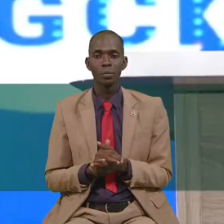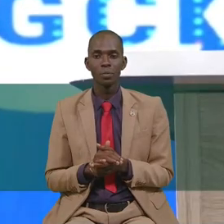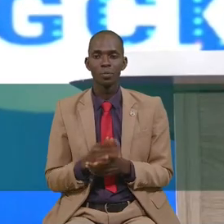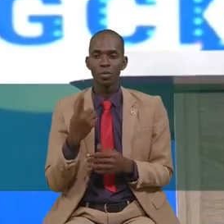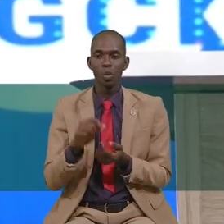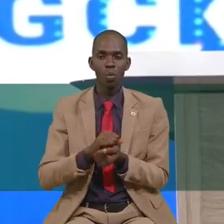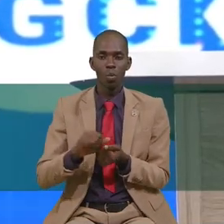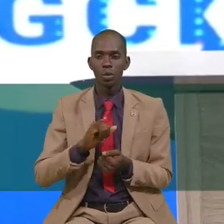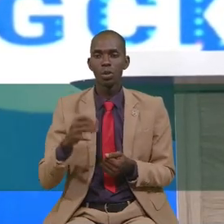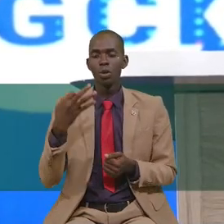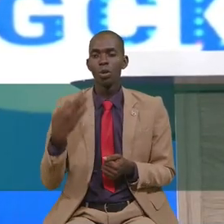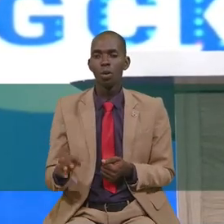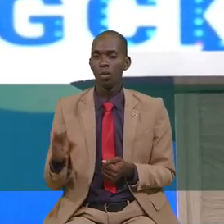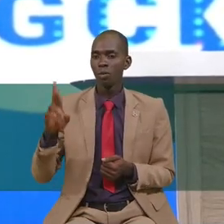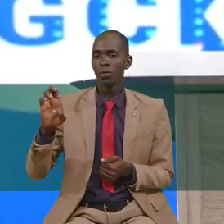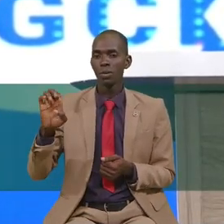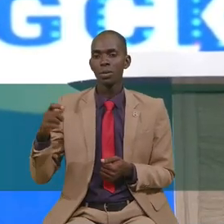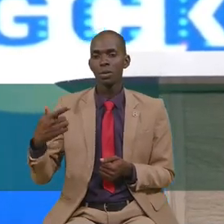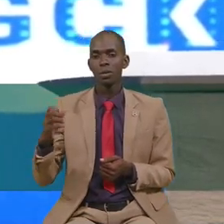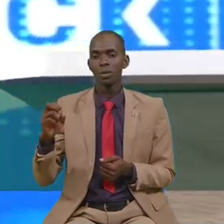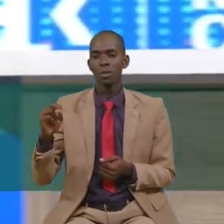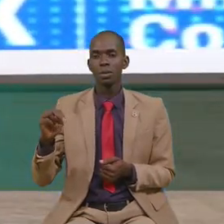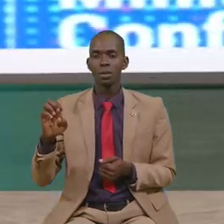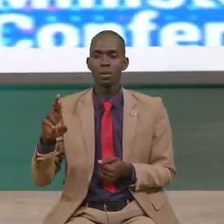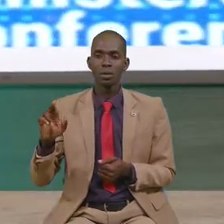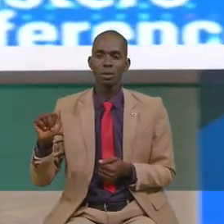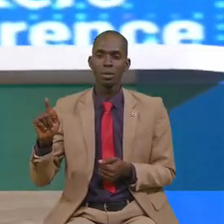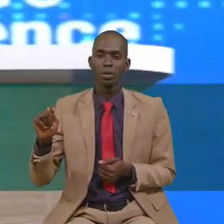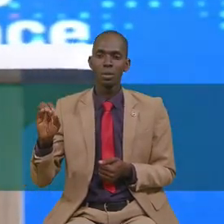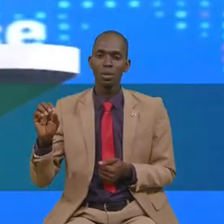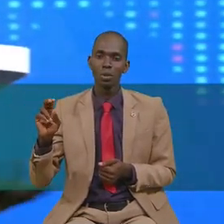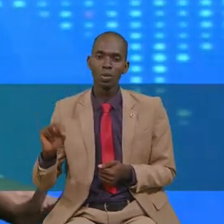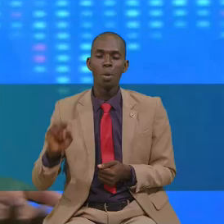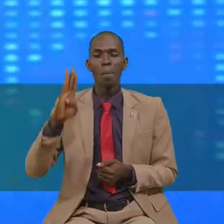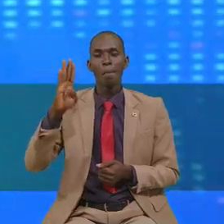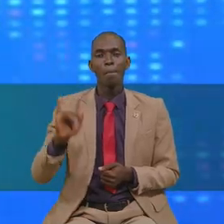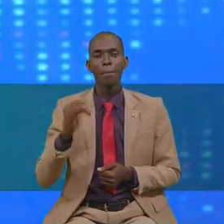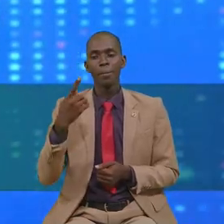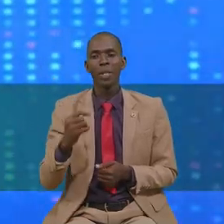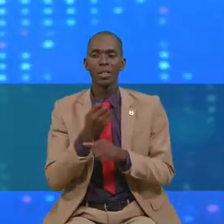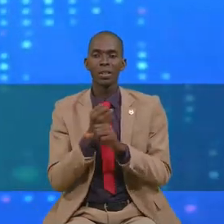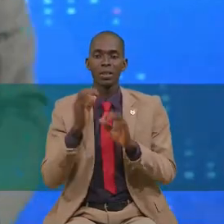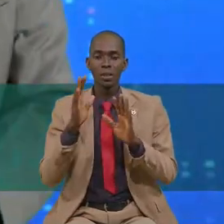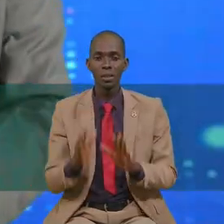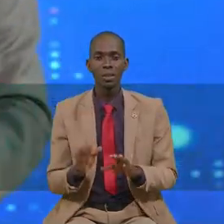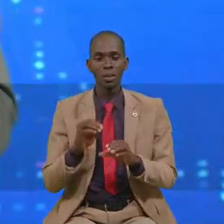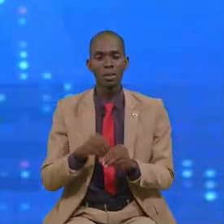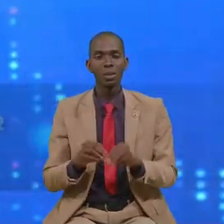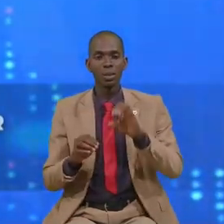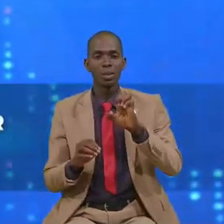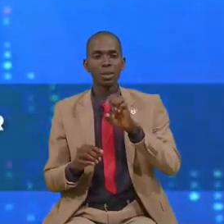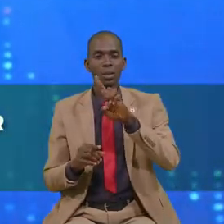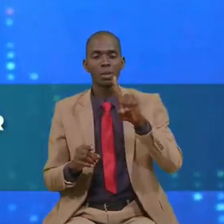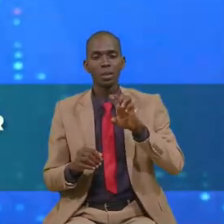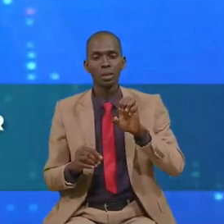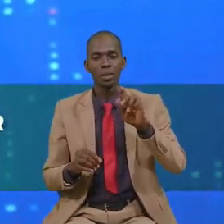of regeneration by the Savior. In verse 25 of that Ezekiel chapter 36, it